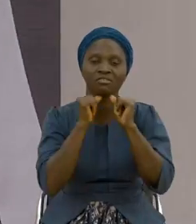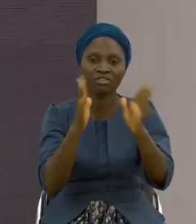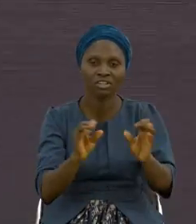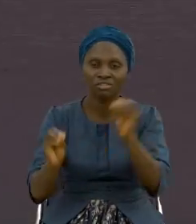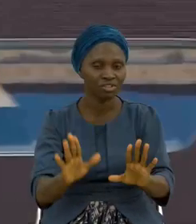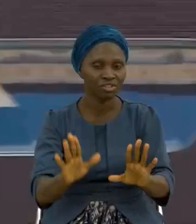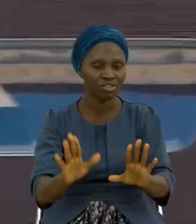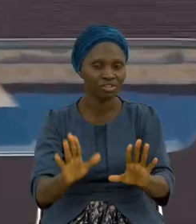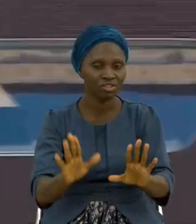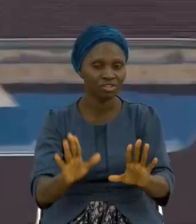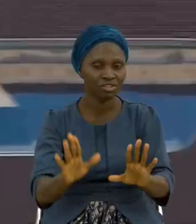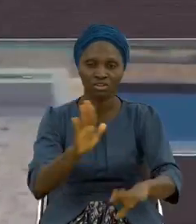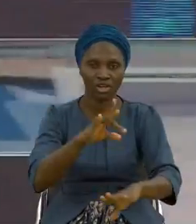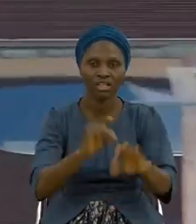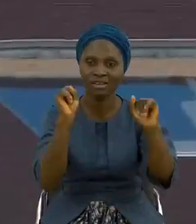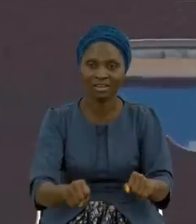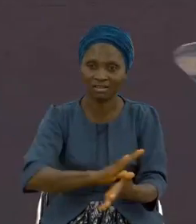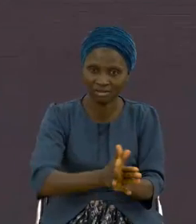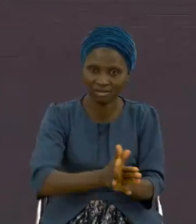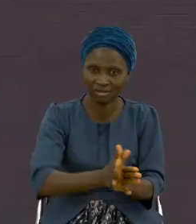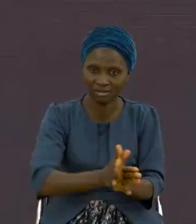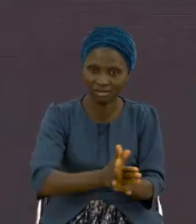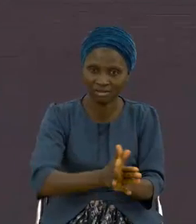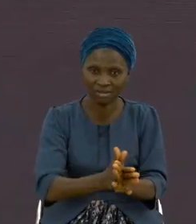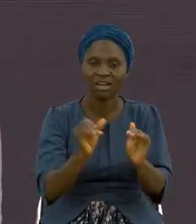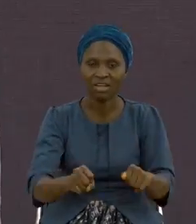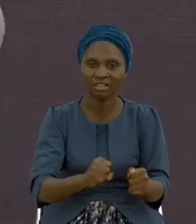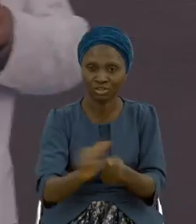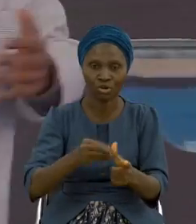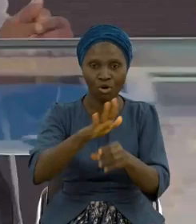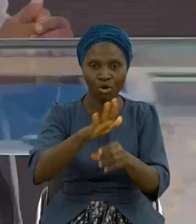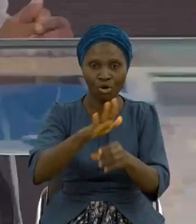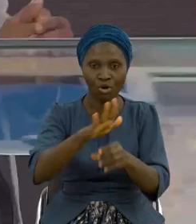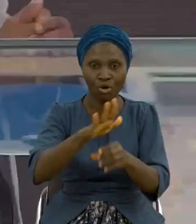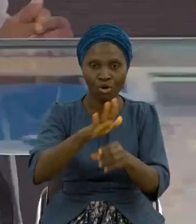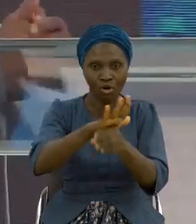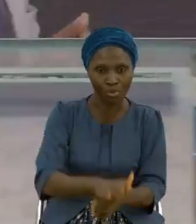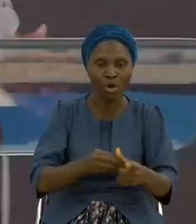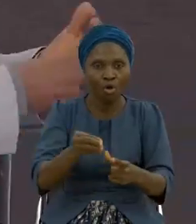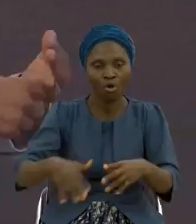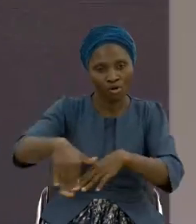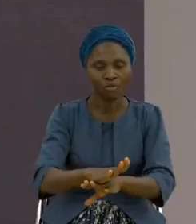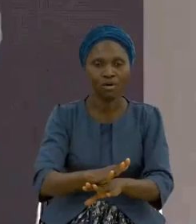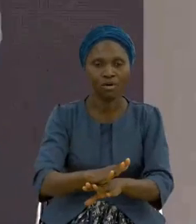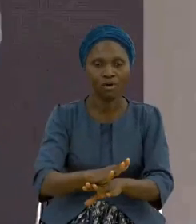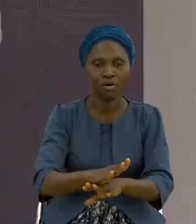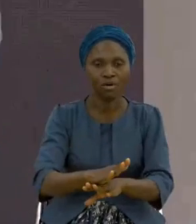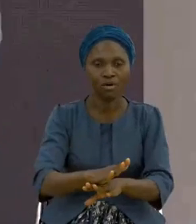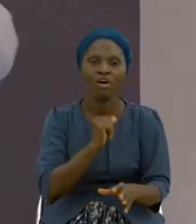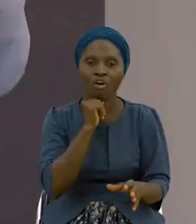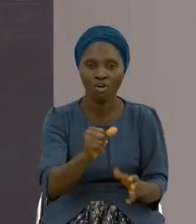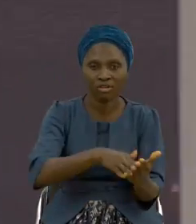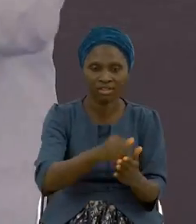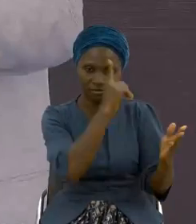through of oppressed or covered unrelated in faith that's how we have